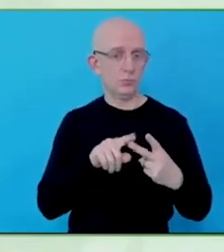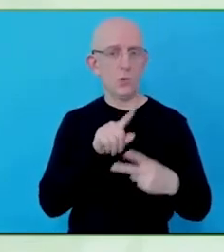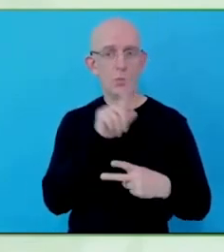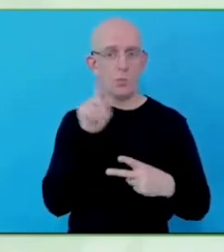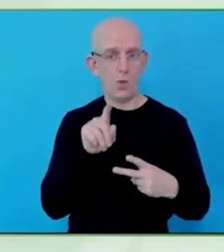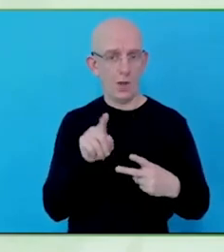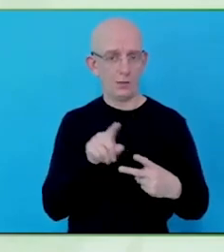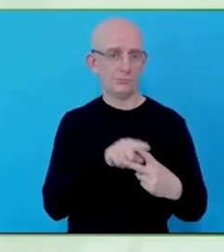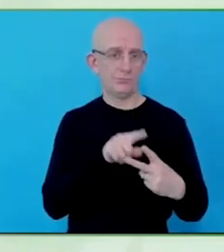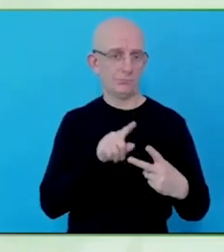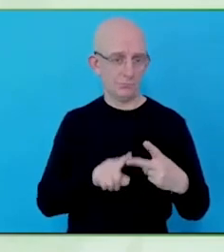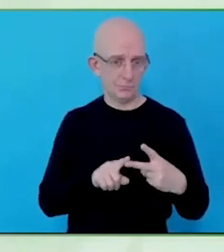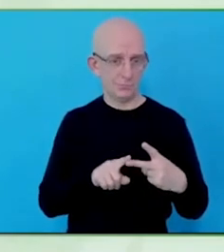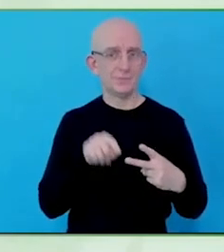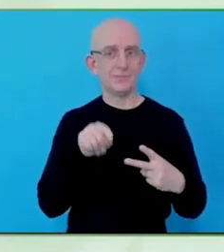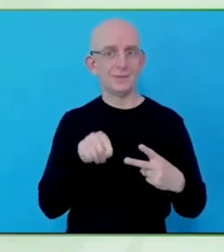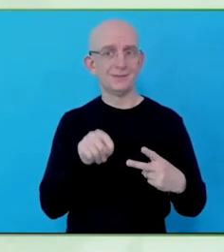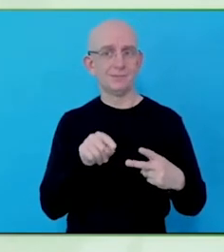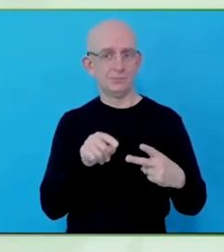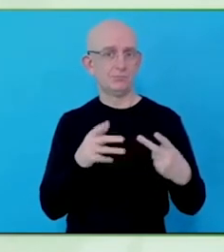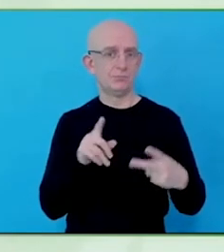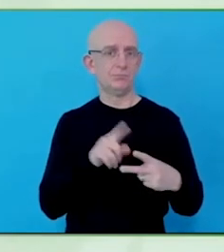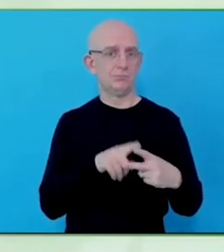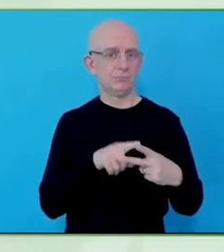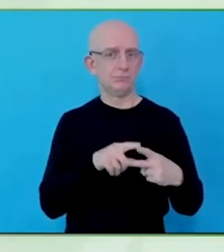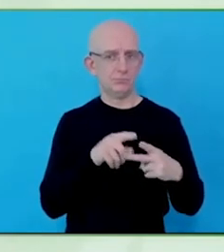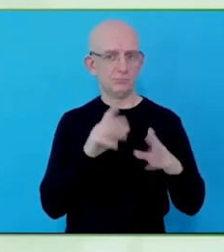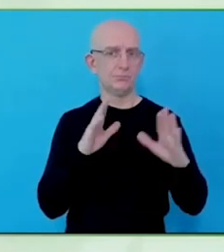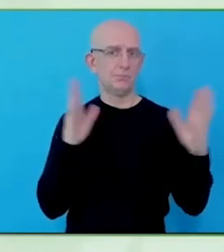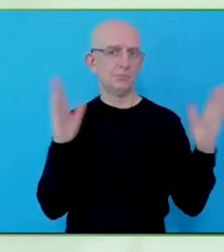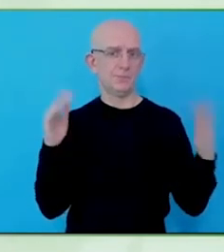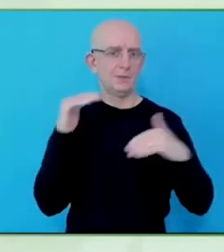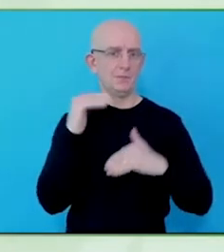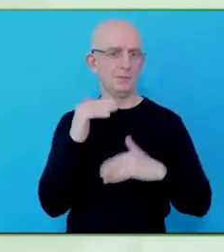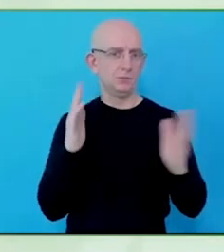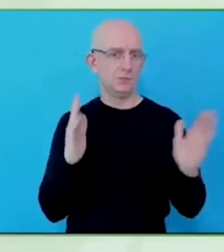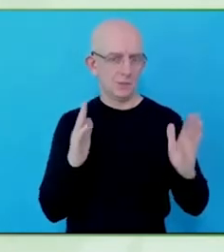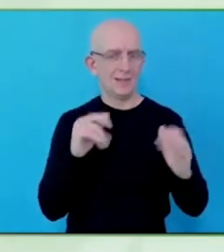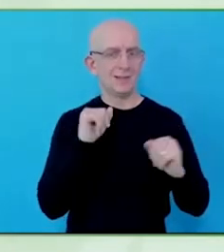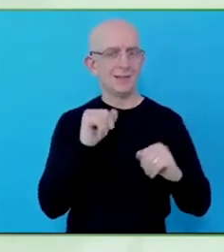we heard there are two types of customers, in two baskets, as you said.